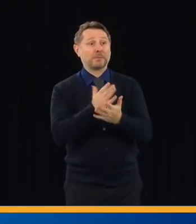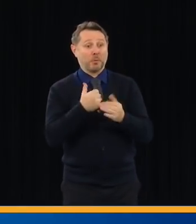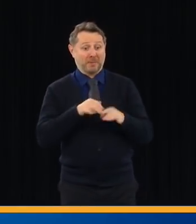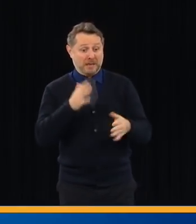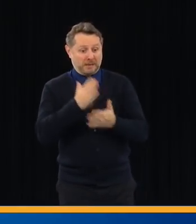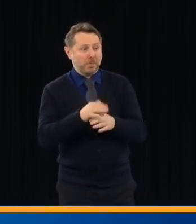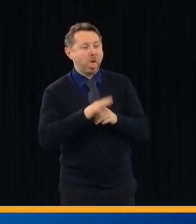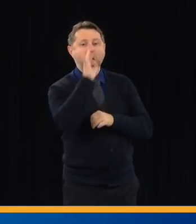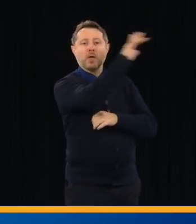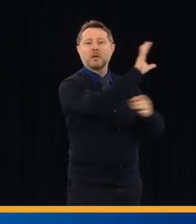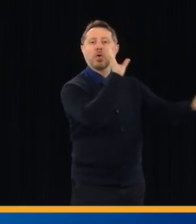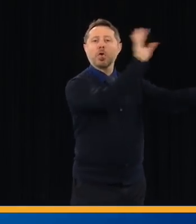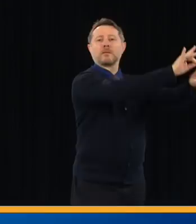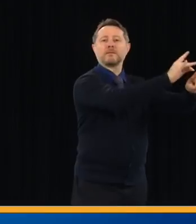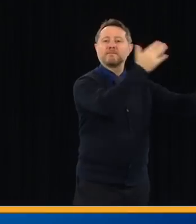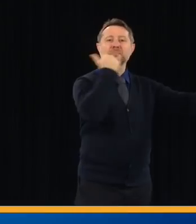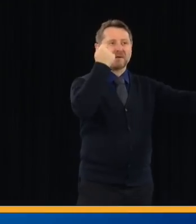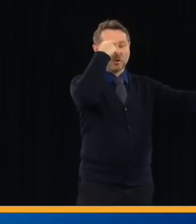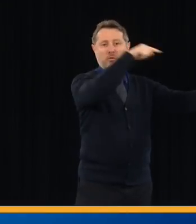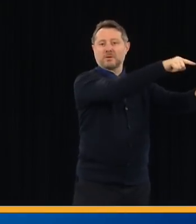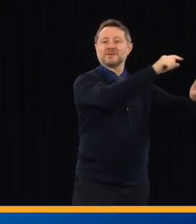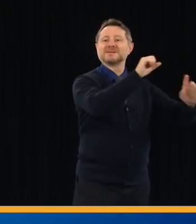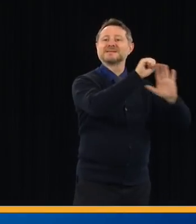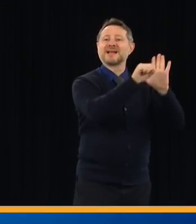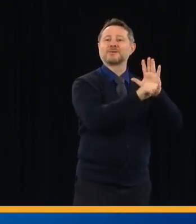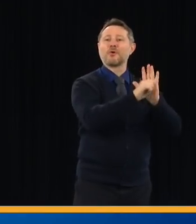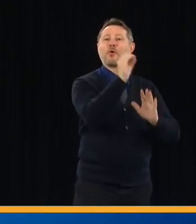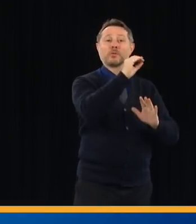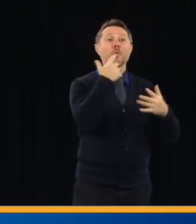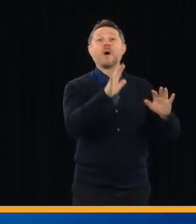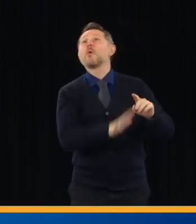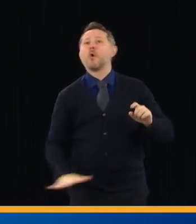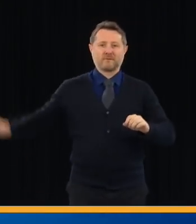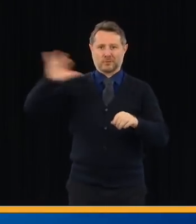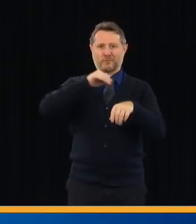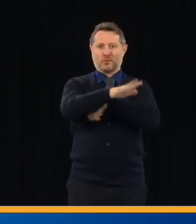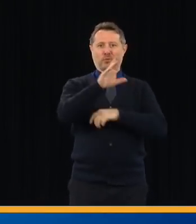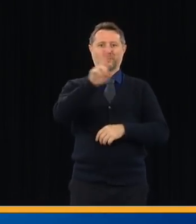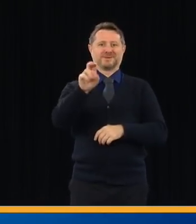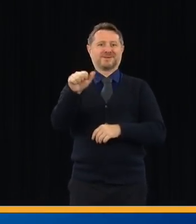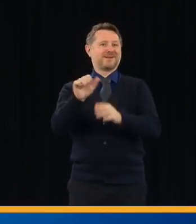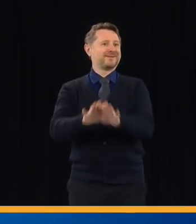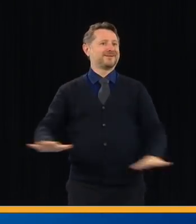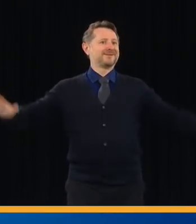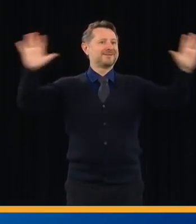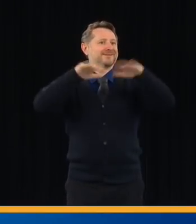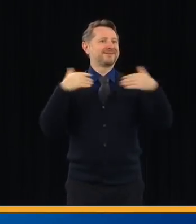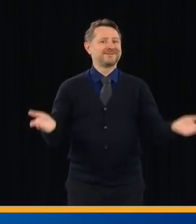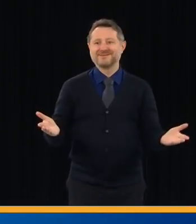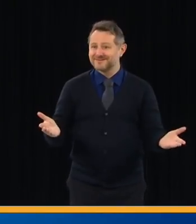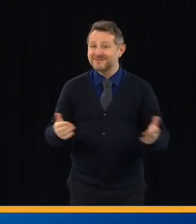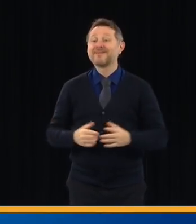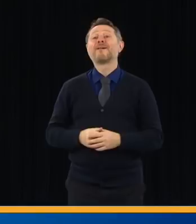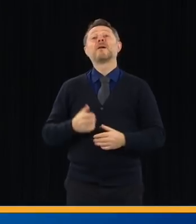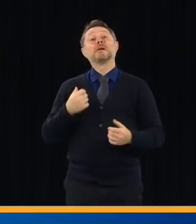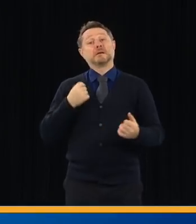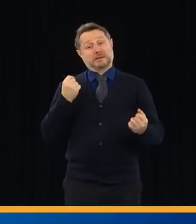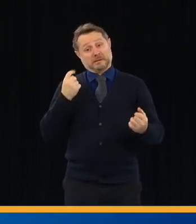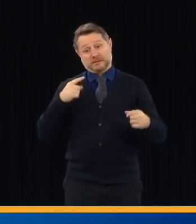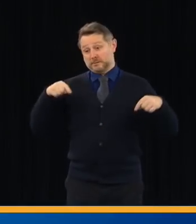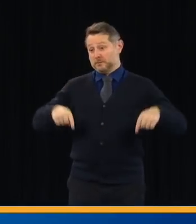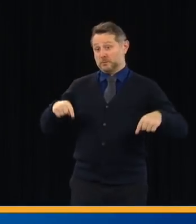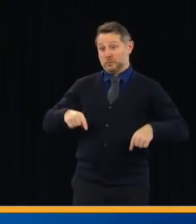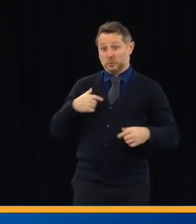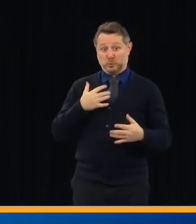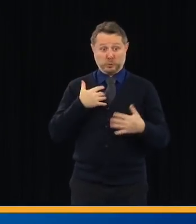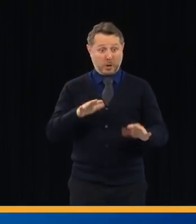nation. Their curve comes after ours. We will return their 140 ventilators, and there's